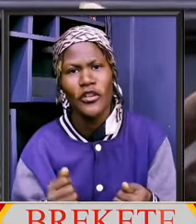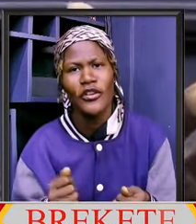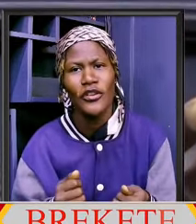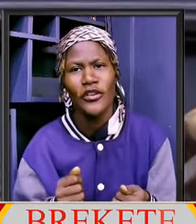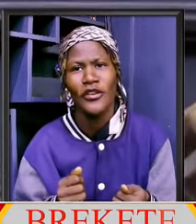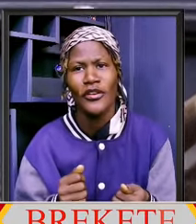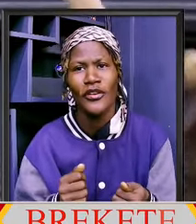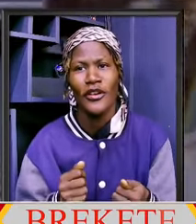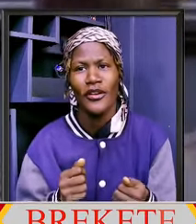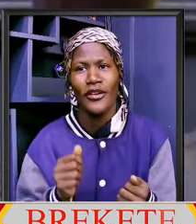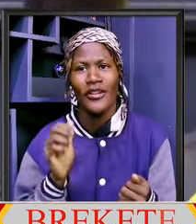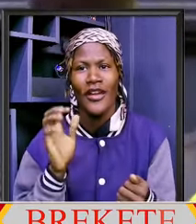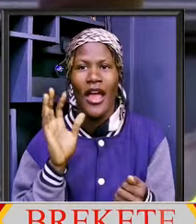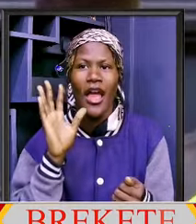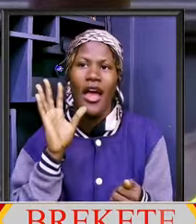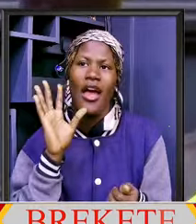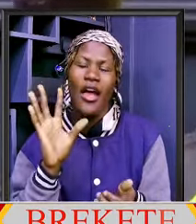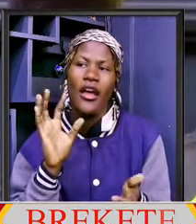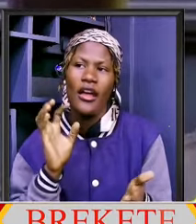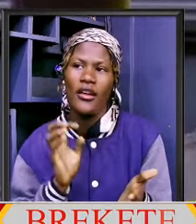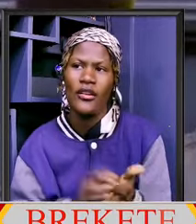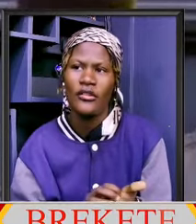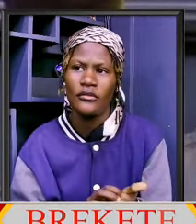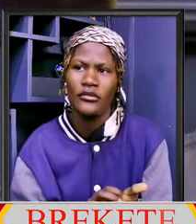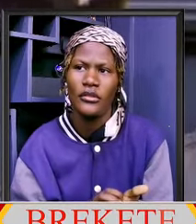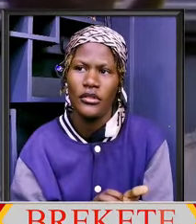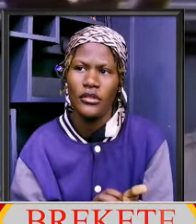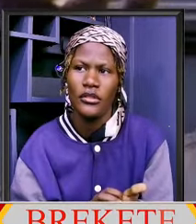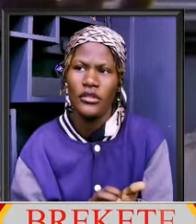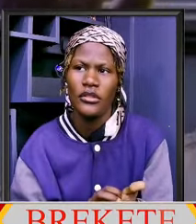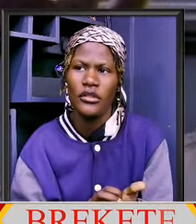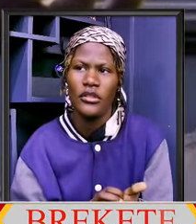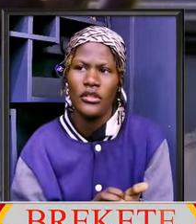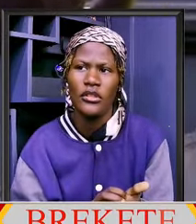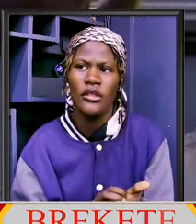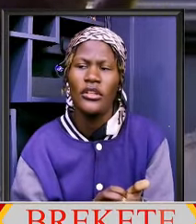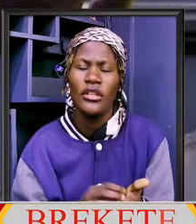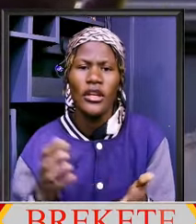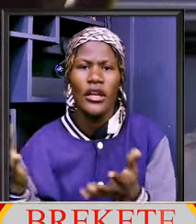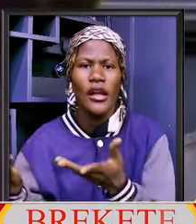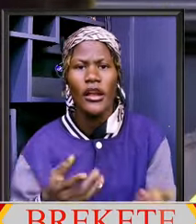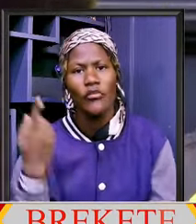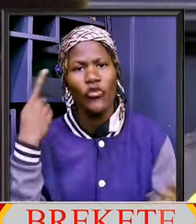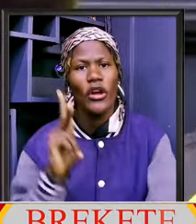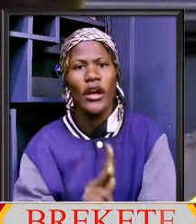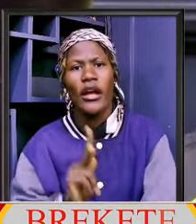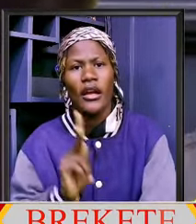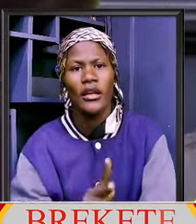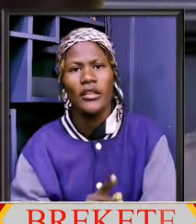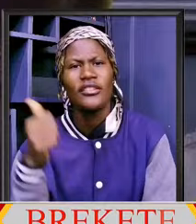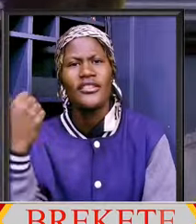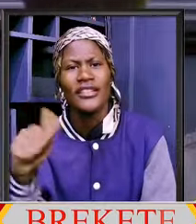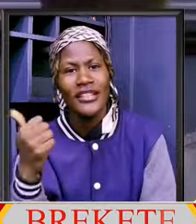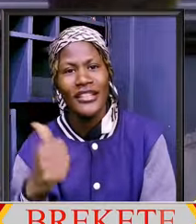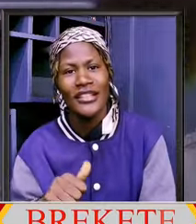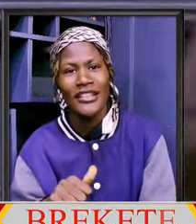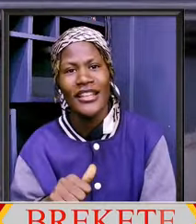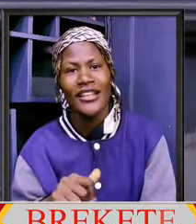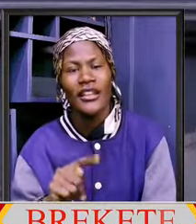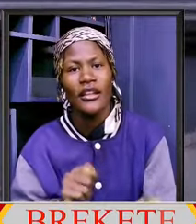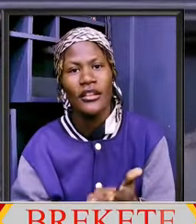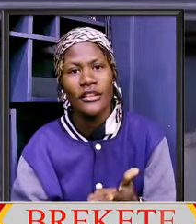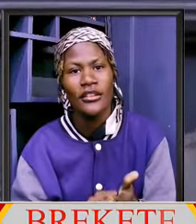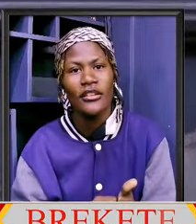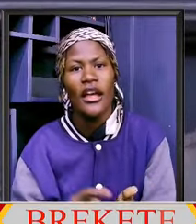5,000 from home, 80,000. Carry me for Kaduna, 10,000.